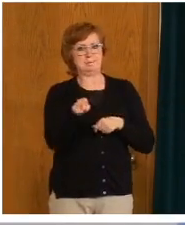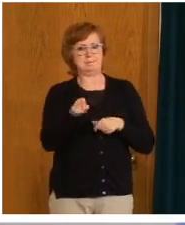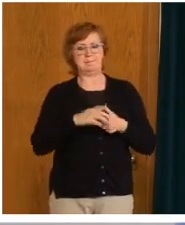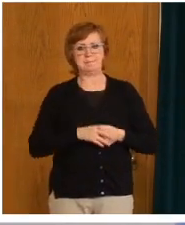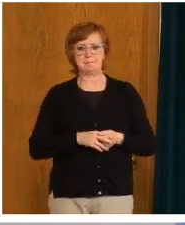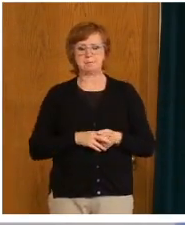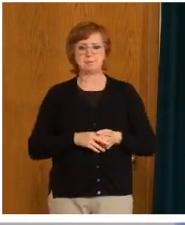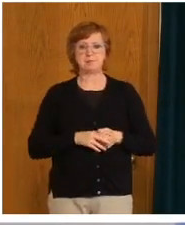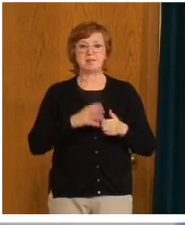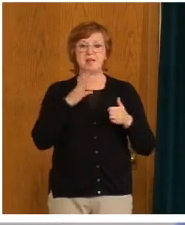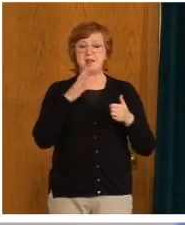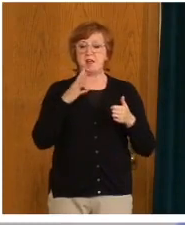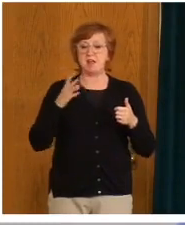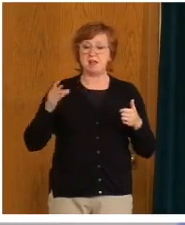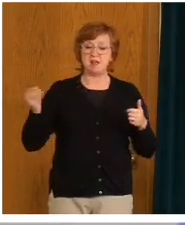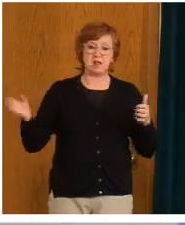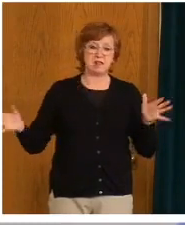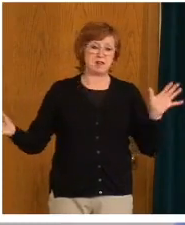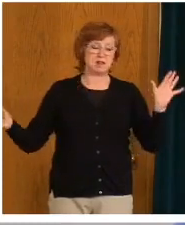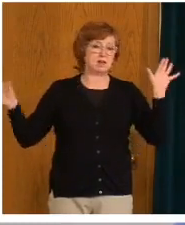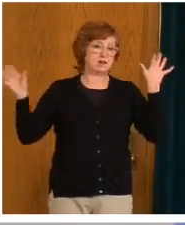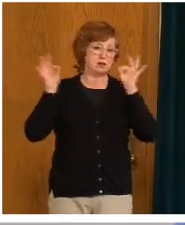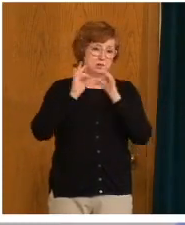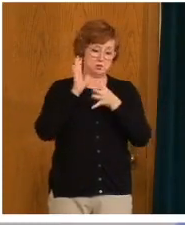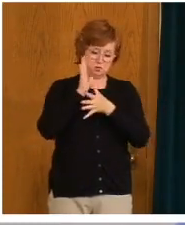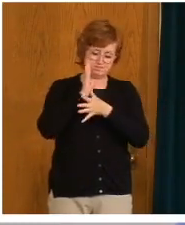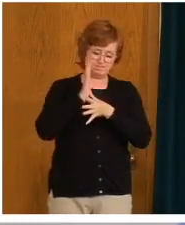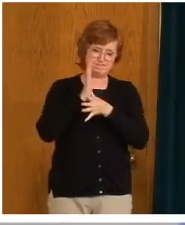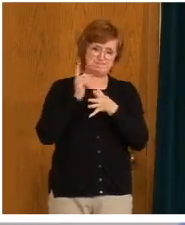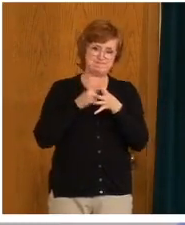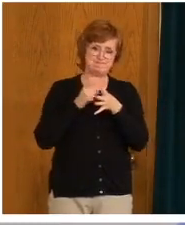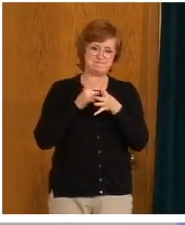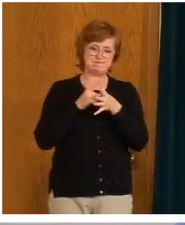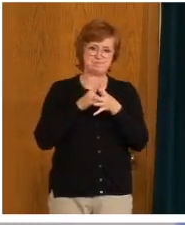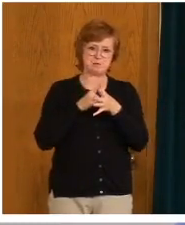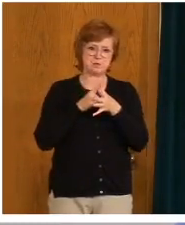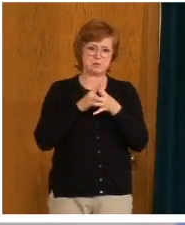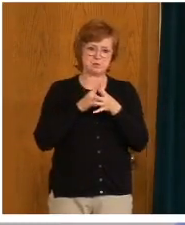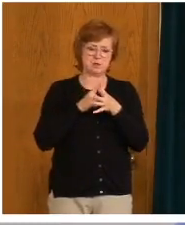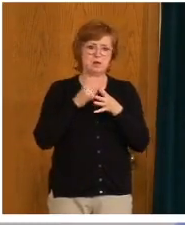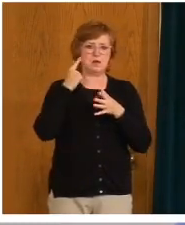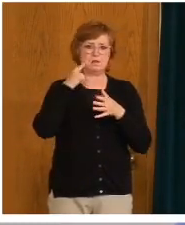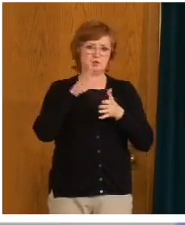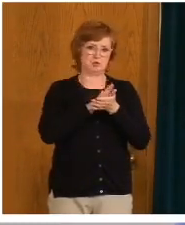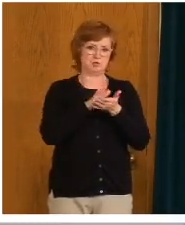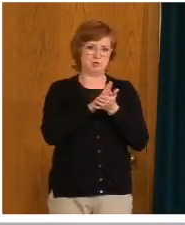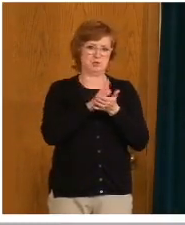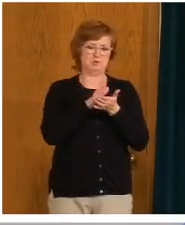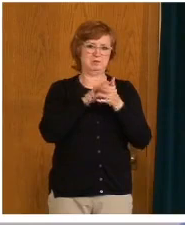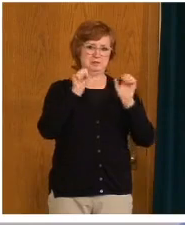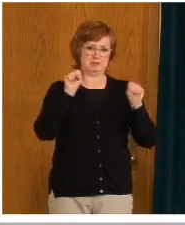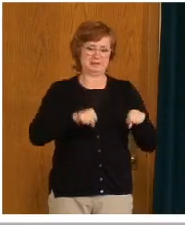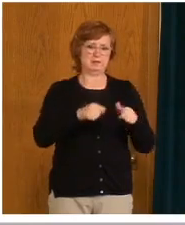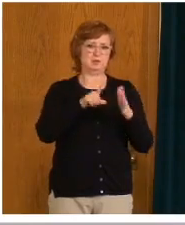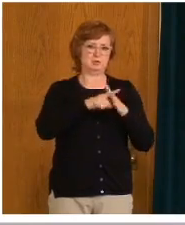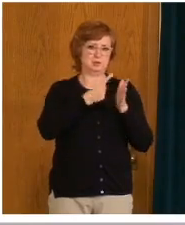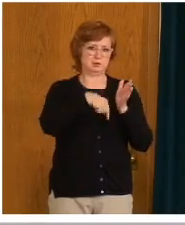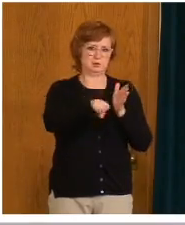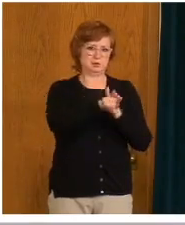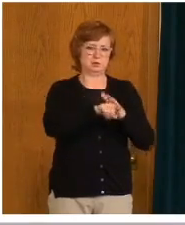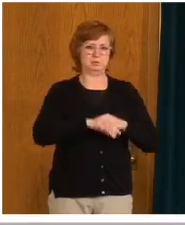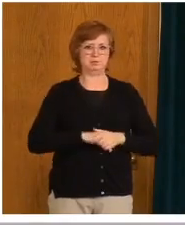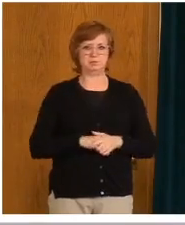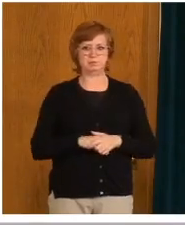this pandemic forward in the province. And we will continue to do so as we move into schools next week with our school age program.